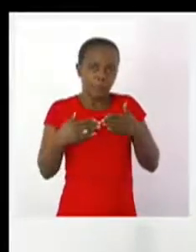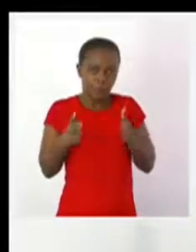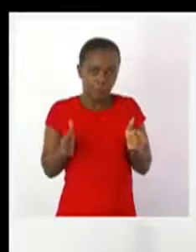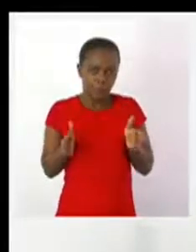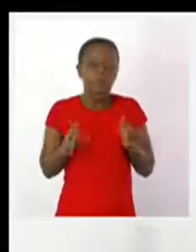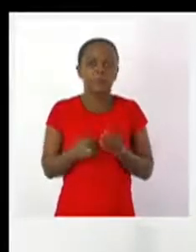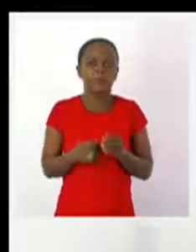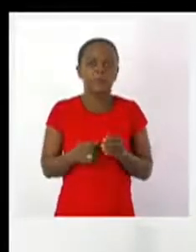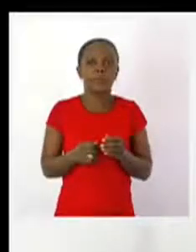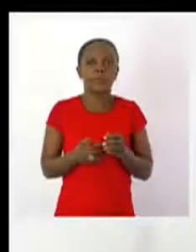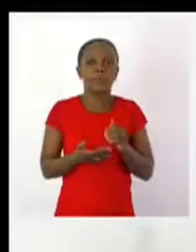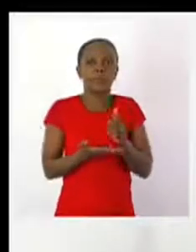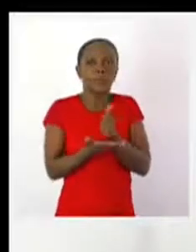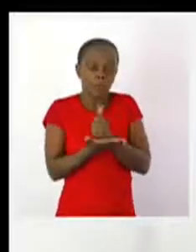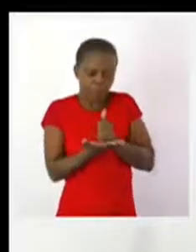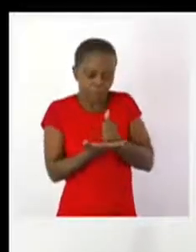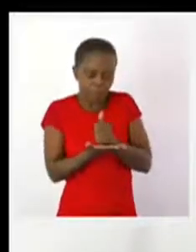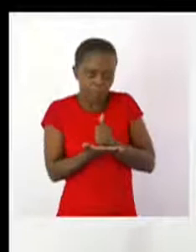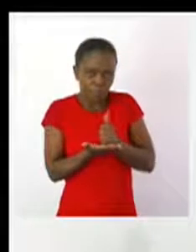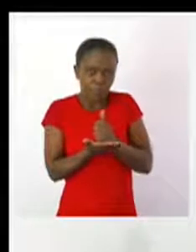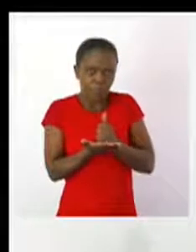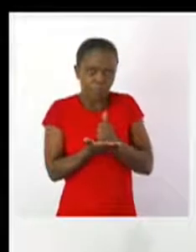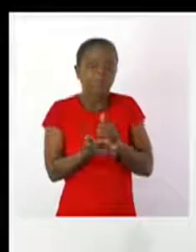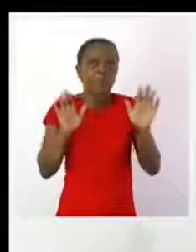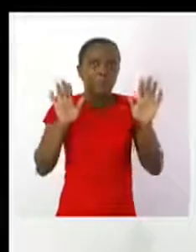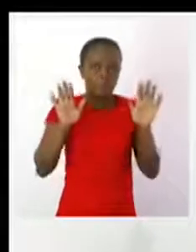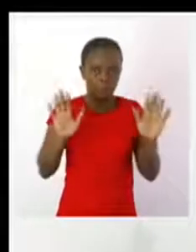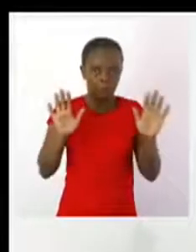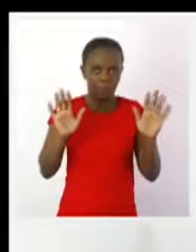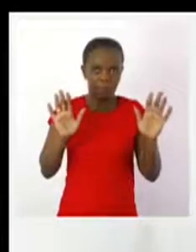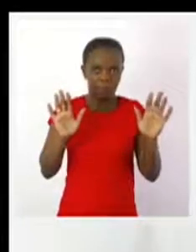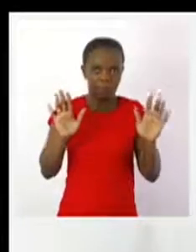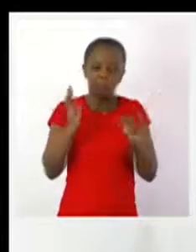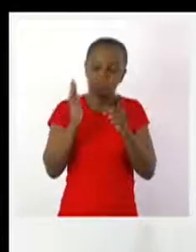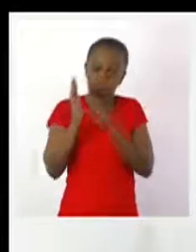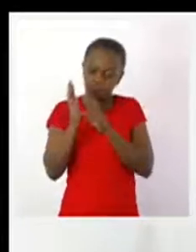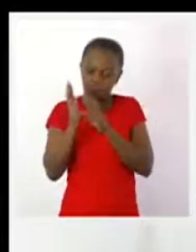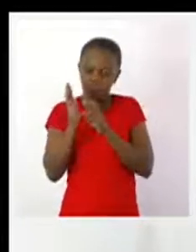lesson, let us remember to sanitize.